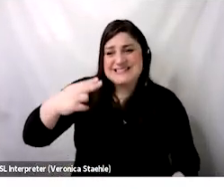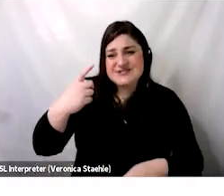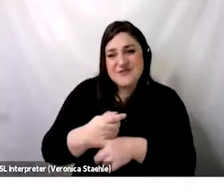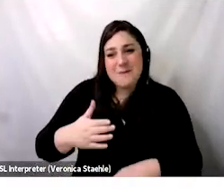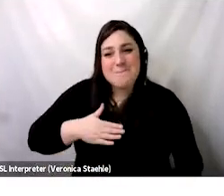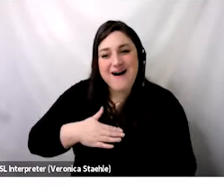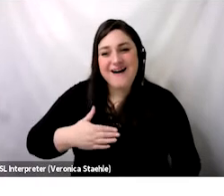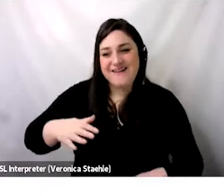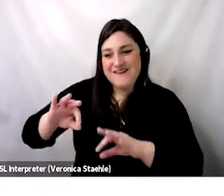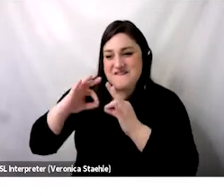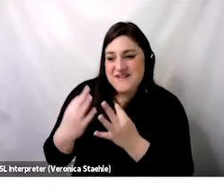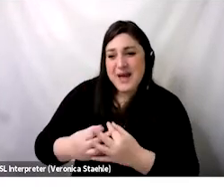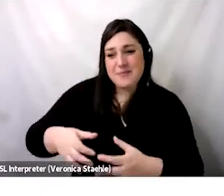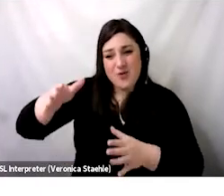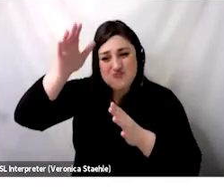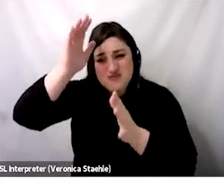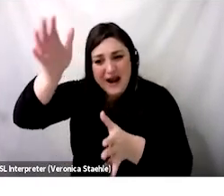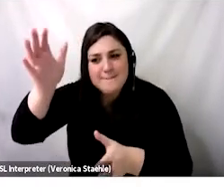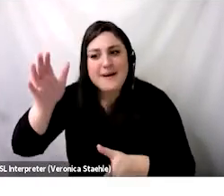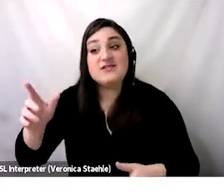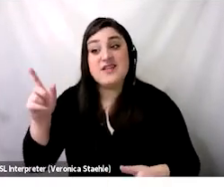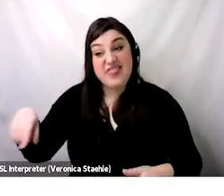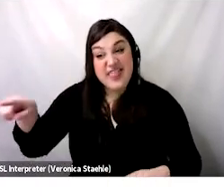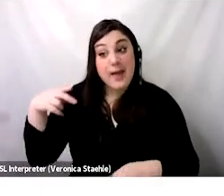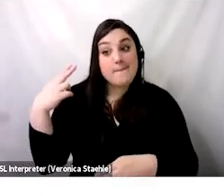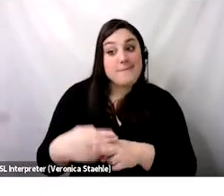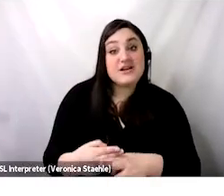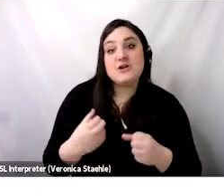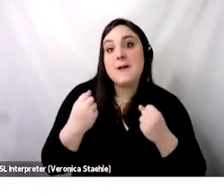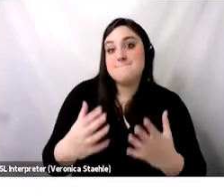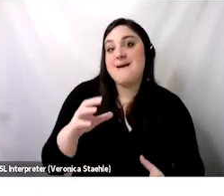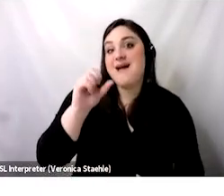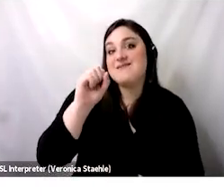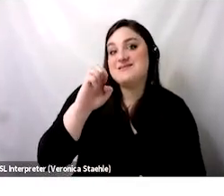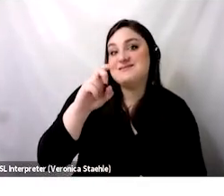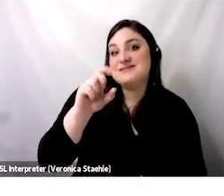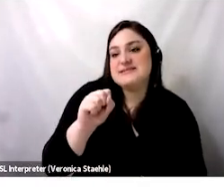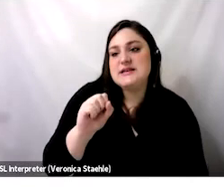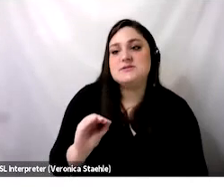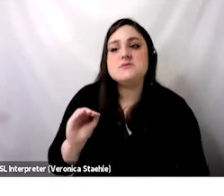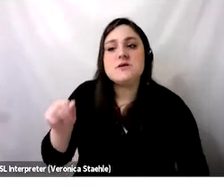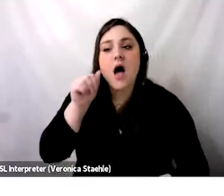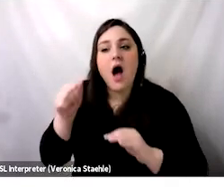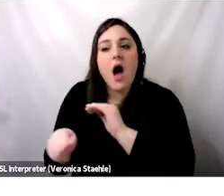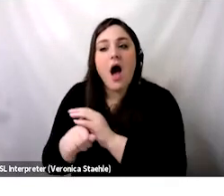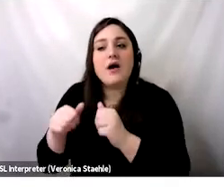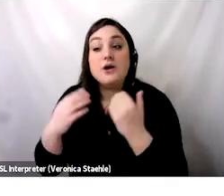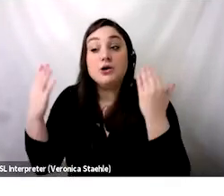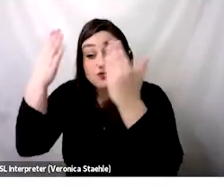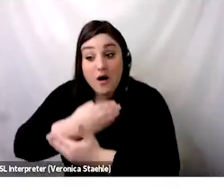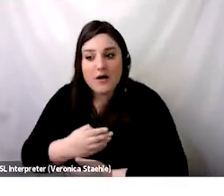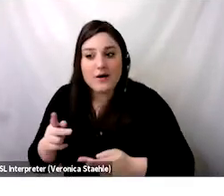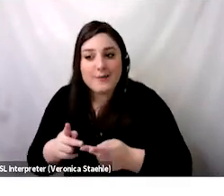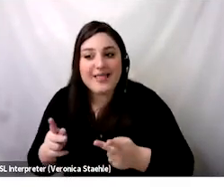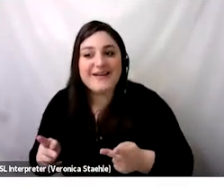that seeds were placed in areas hidden from the sun, in orifices of darkness. They were meticulously